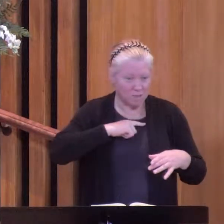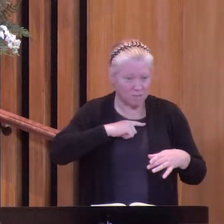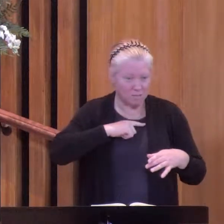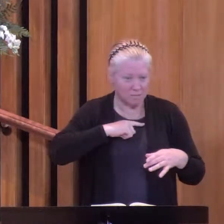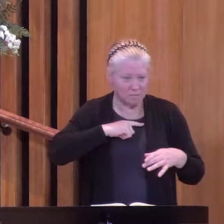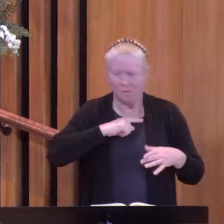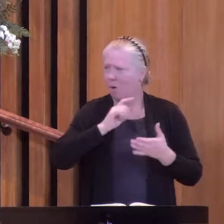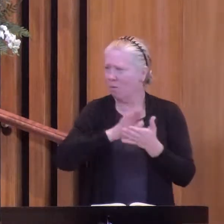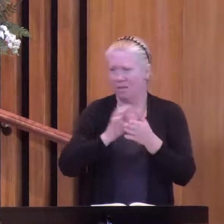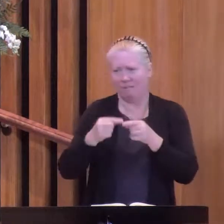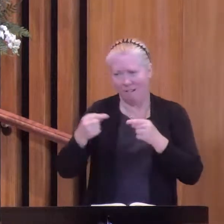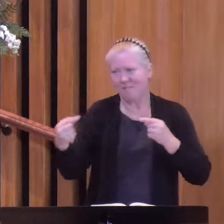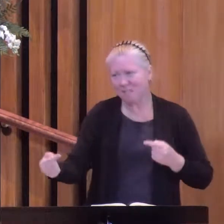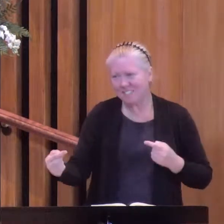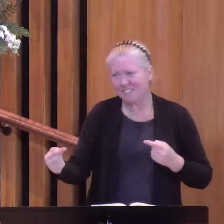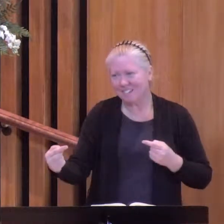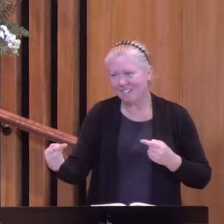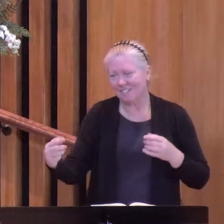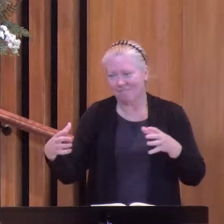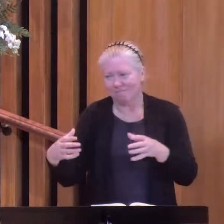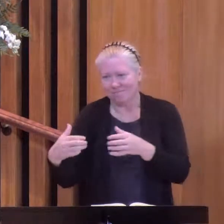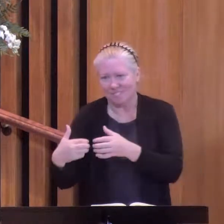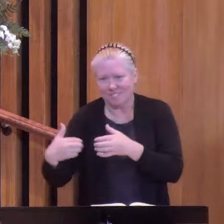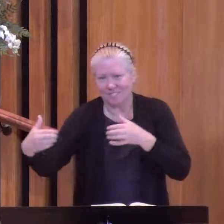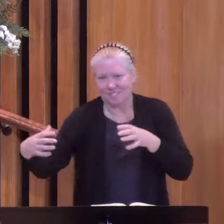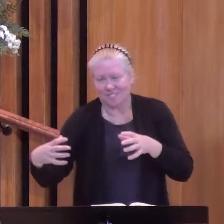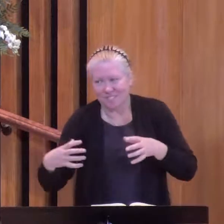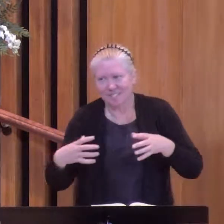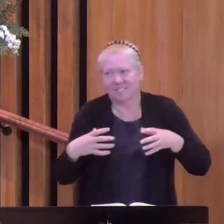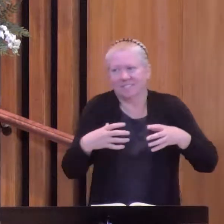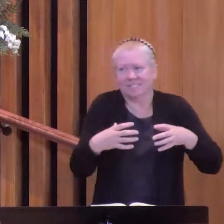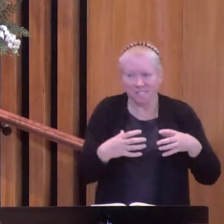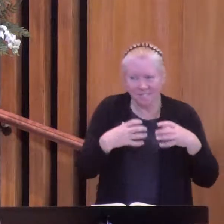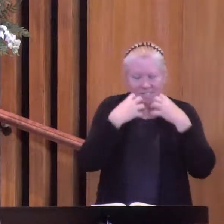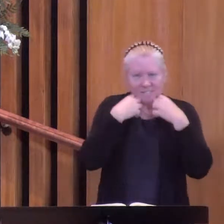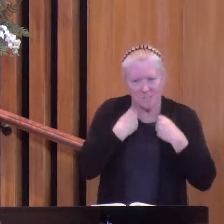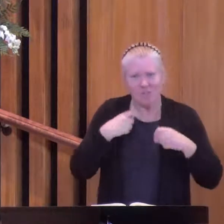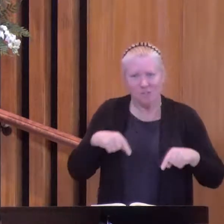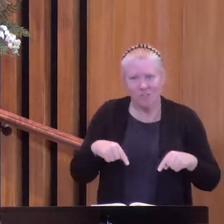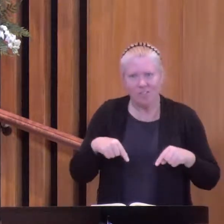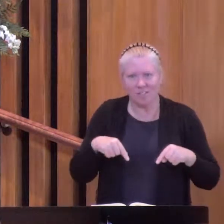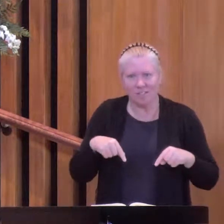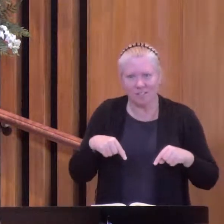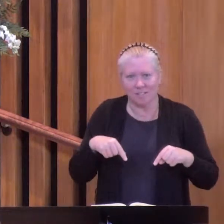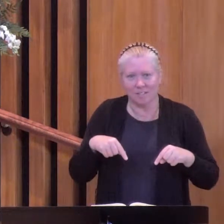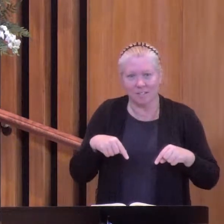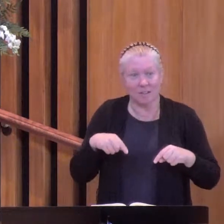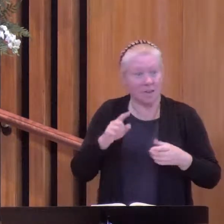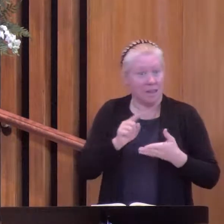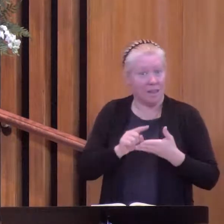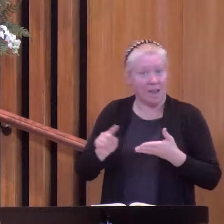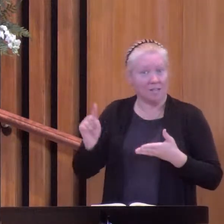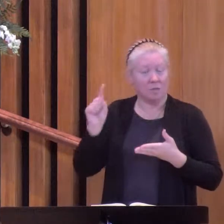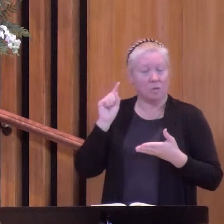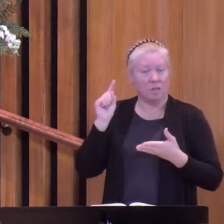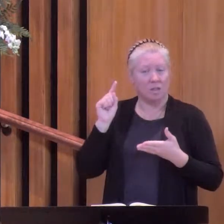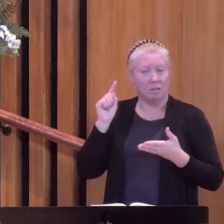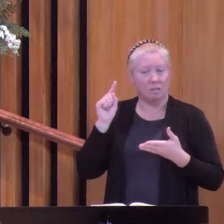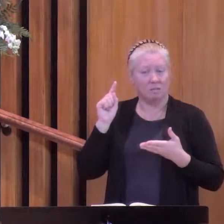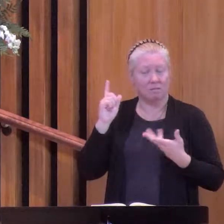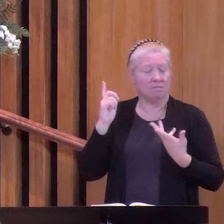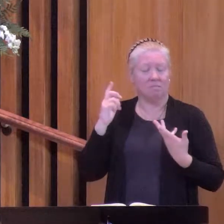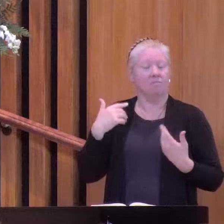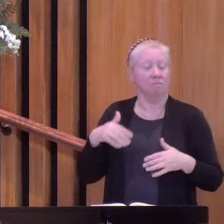come together today, last week was a very powerful weekend for our church community.